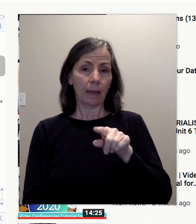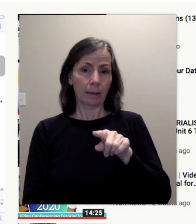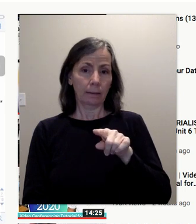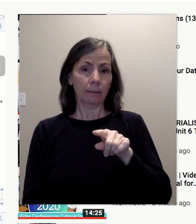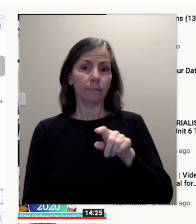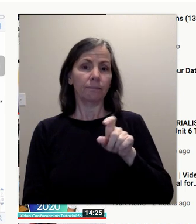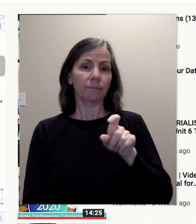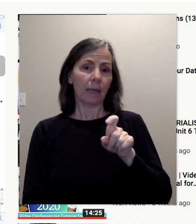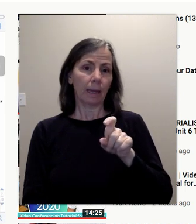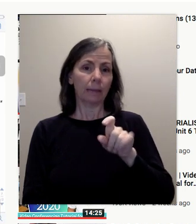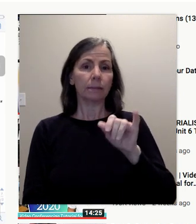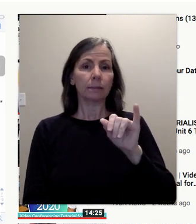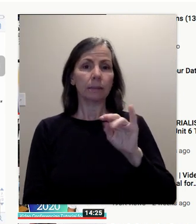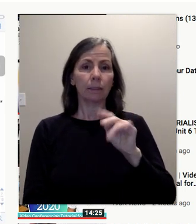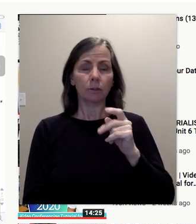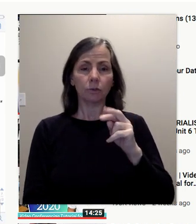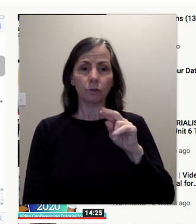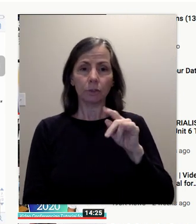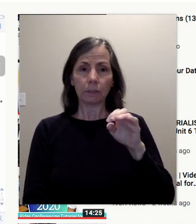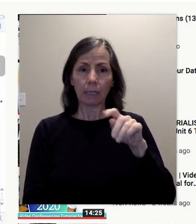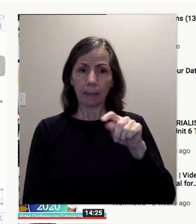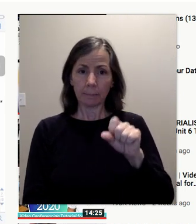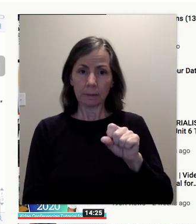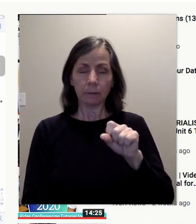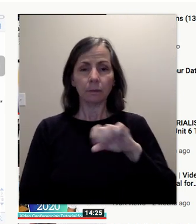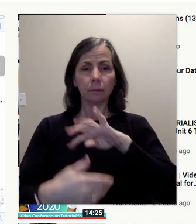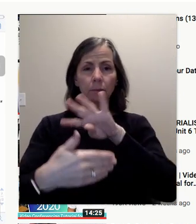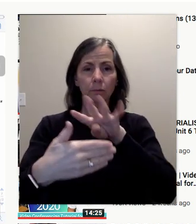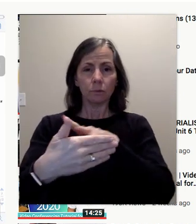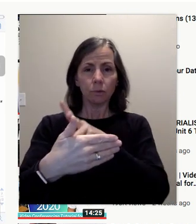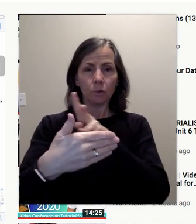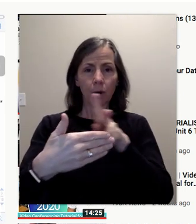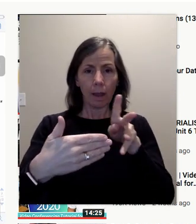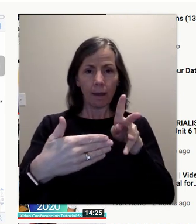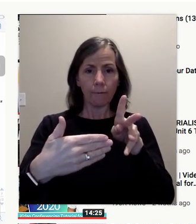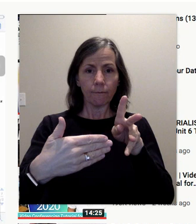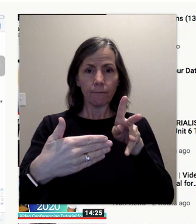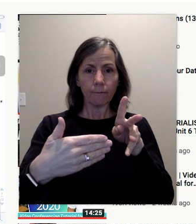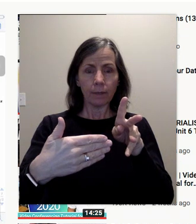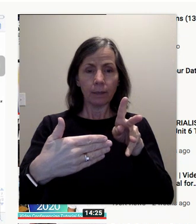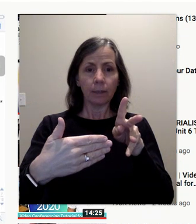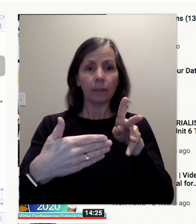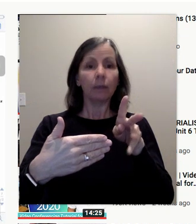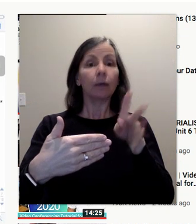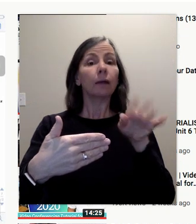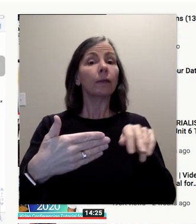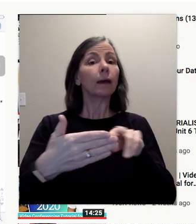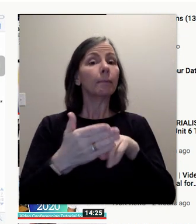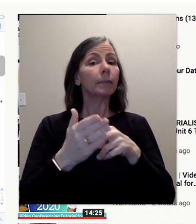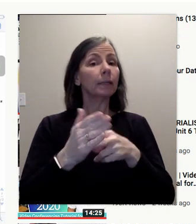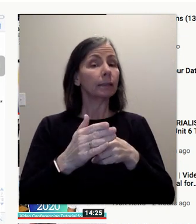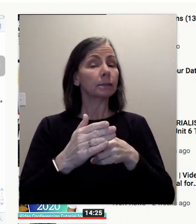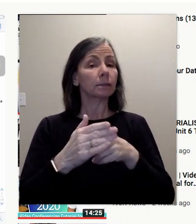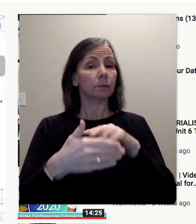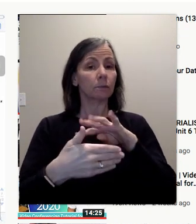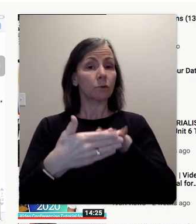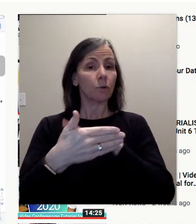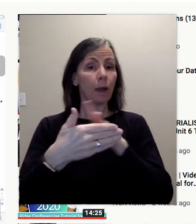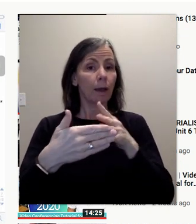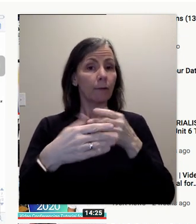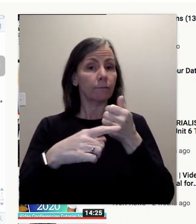graph. In green, our x-intercepts are where our graph crosses